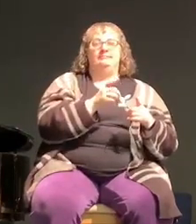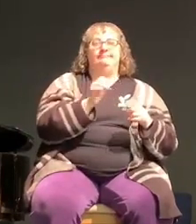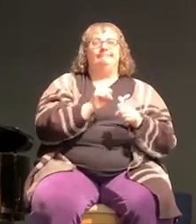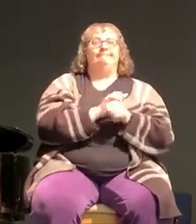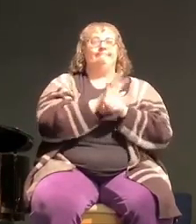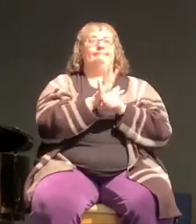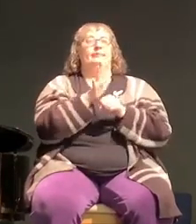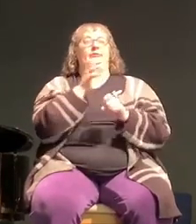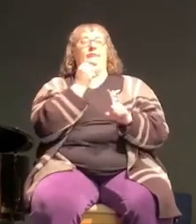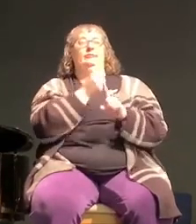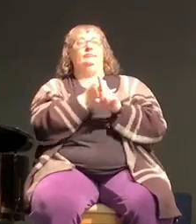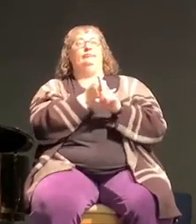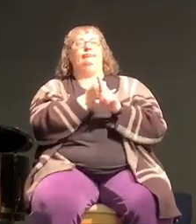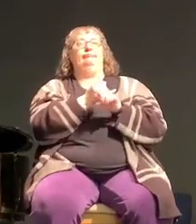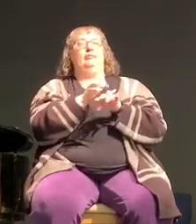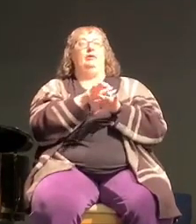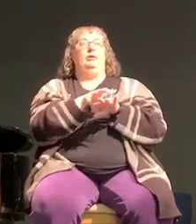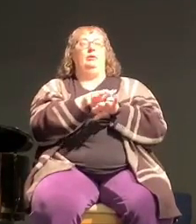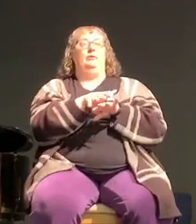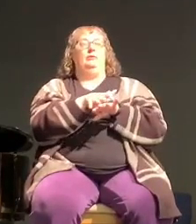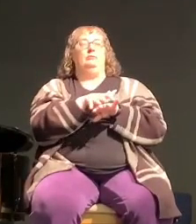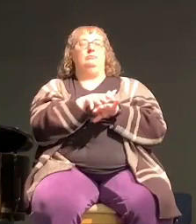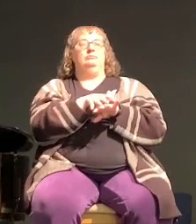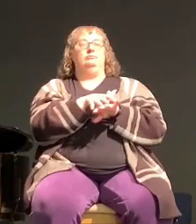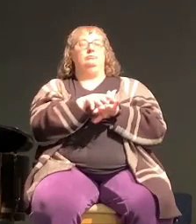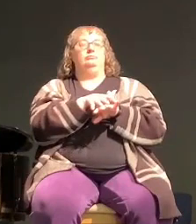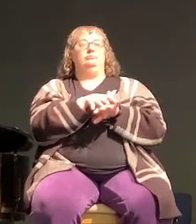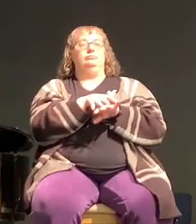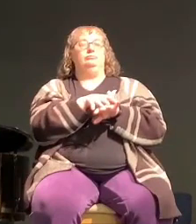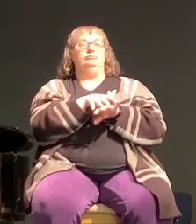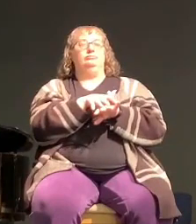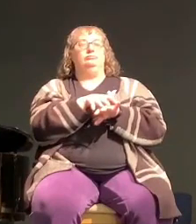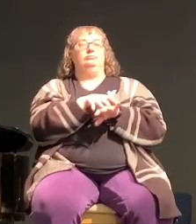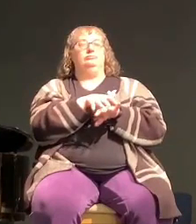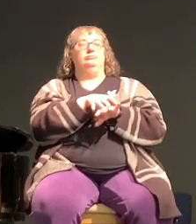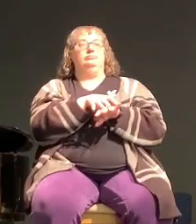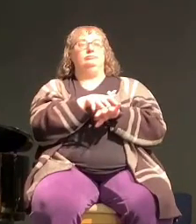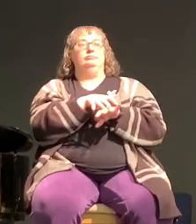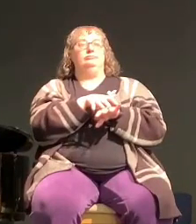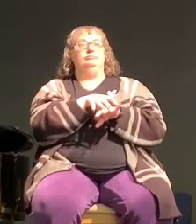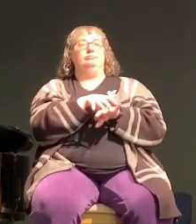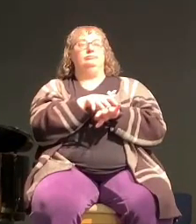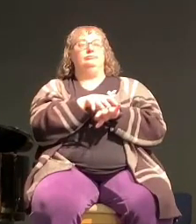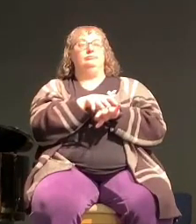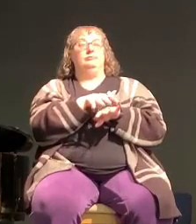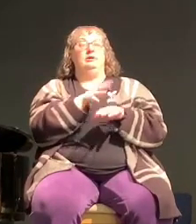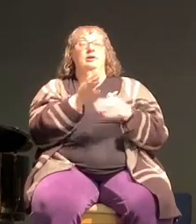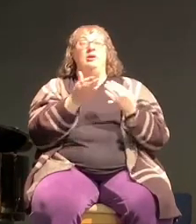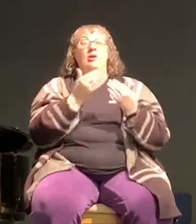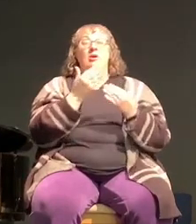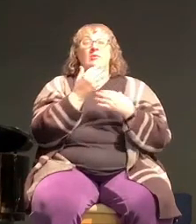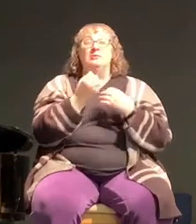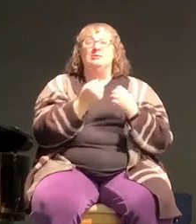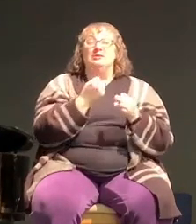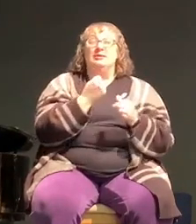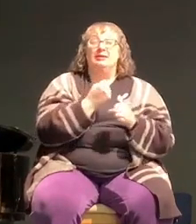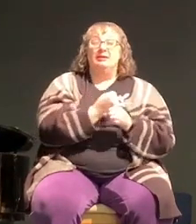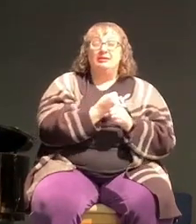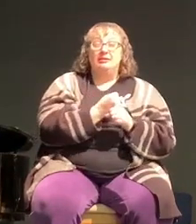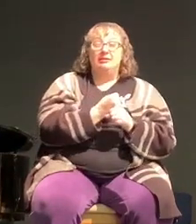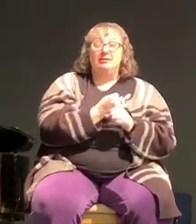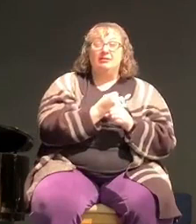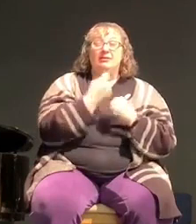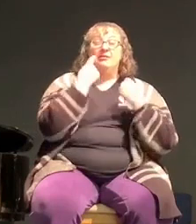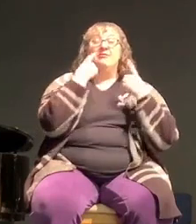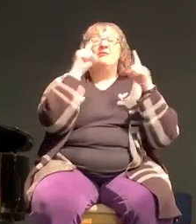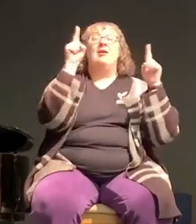hit. And it slowed everything down to almost a stop. It took almost a year, but